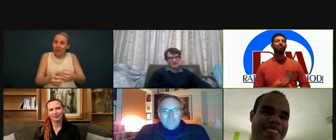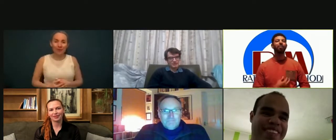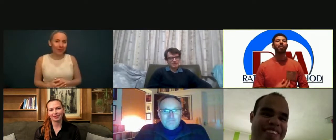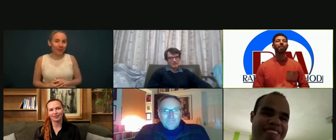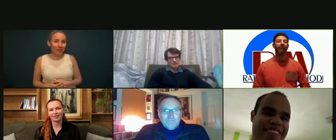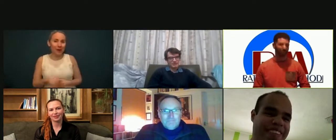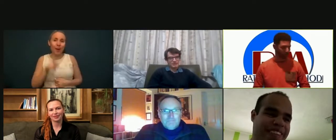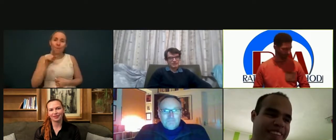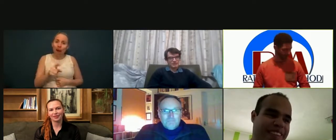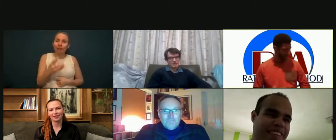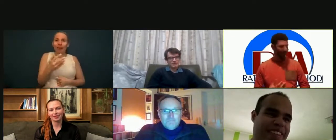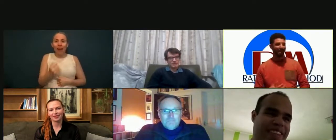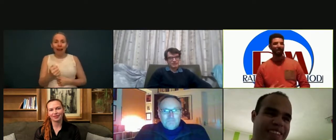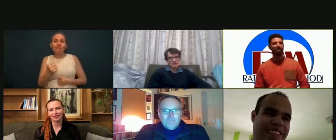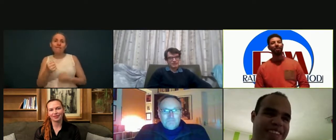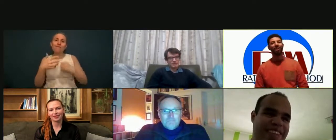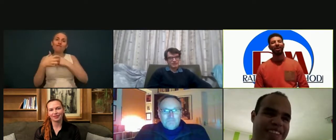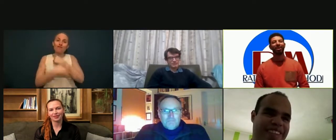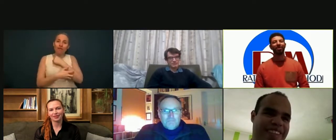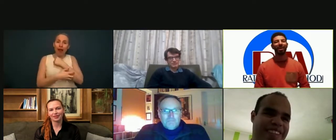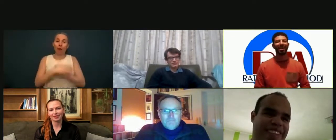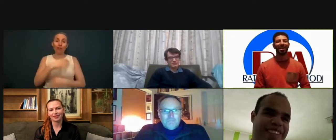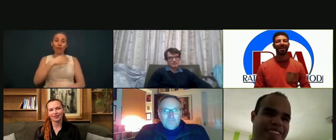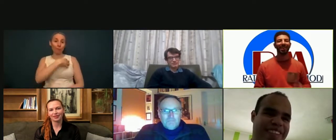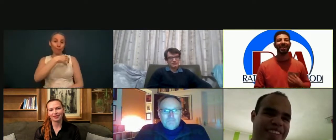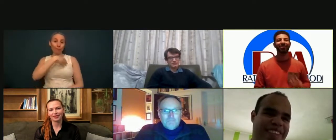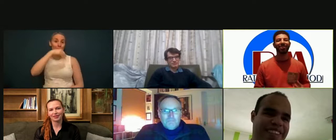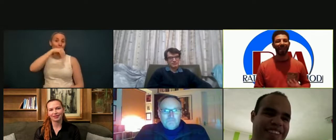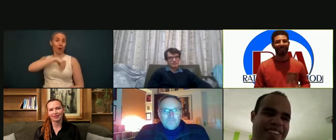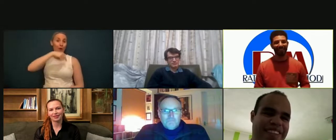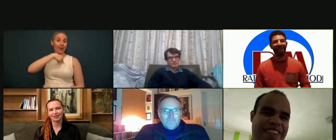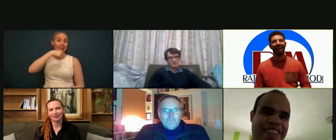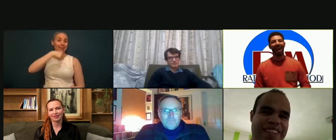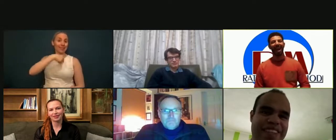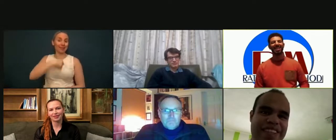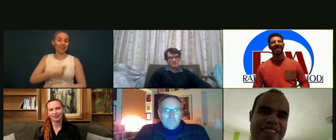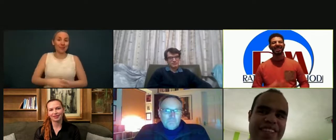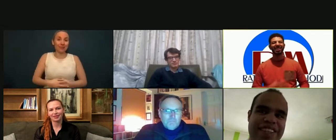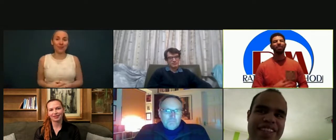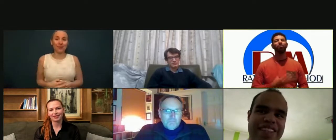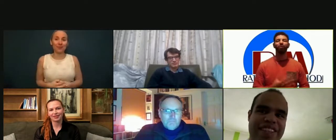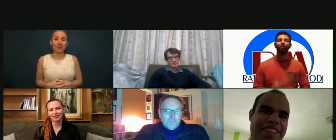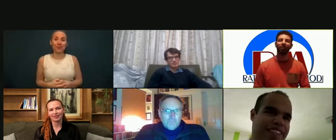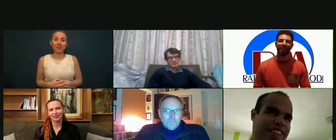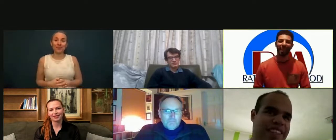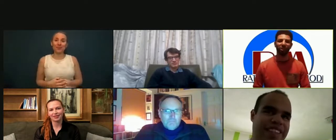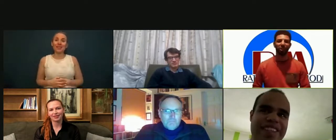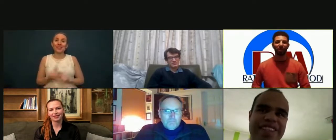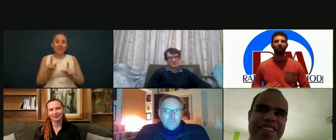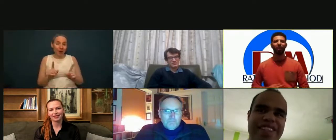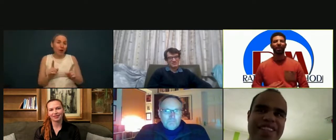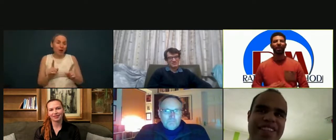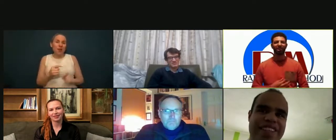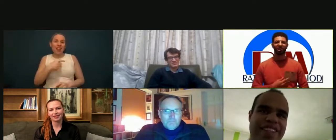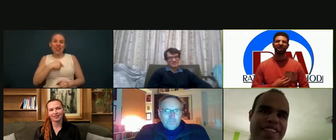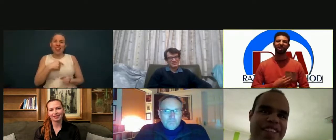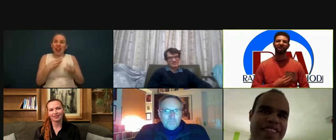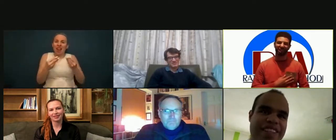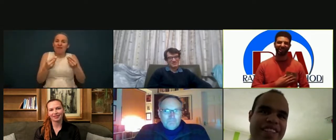kind of like a brown patchwork pocket on my left chest, and that's a bit more of a rougher texture, so it's a bit more of